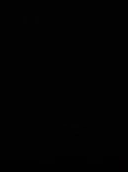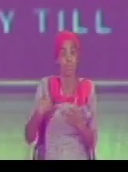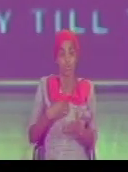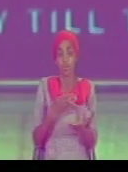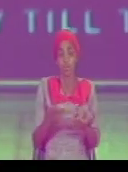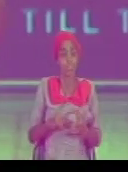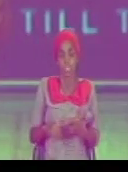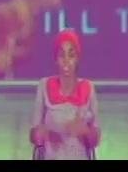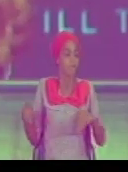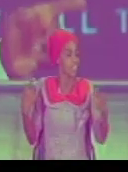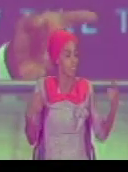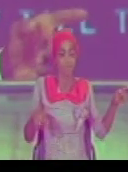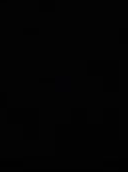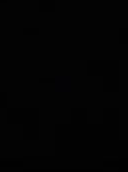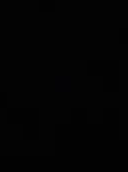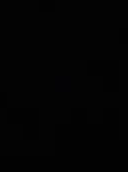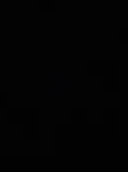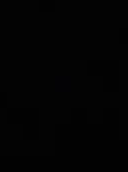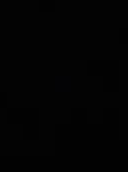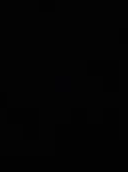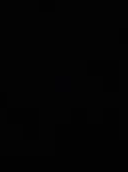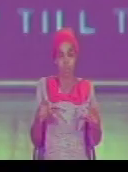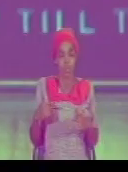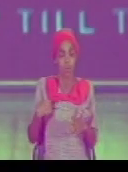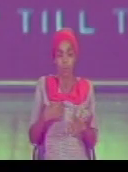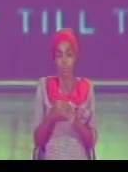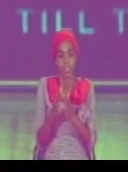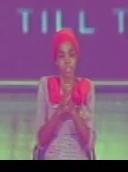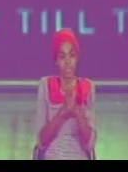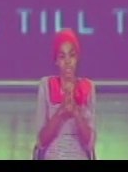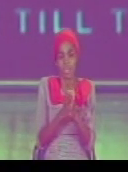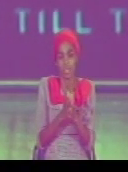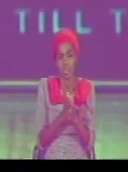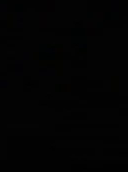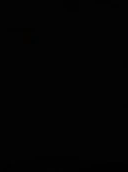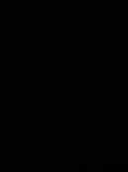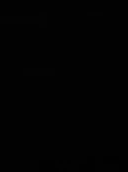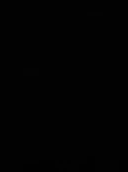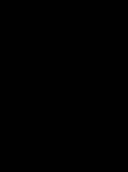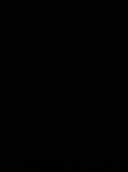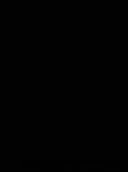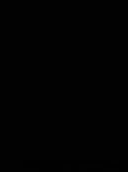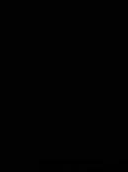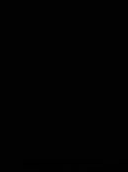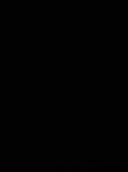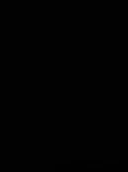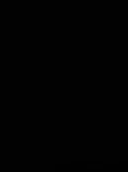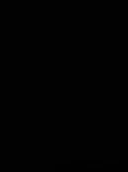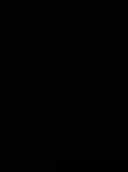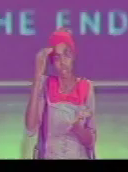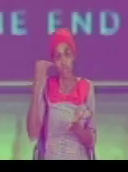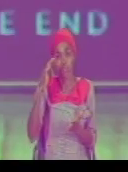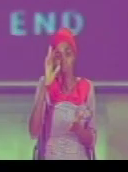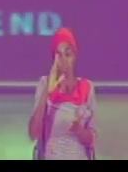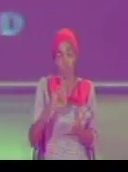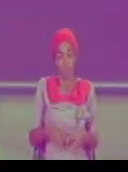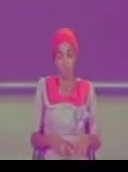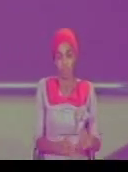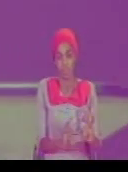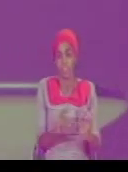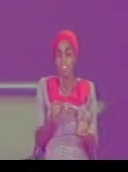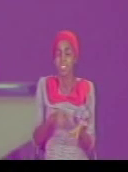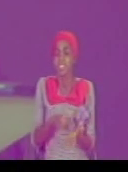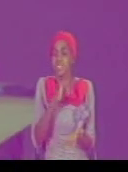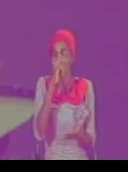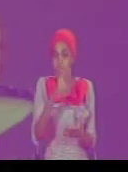from us. We desire not the knowledge of thy ways. That's does